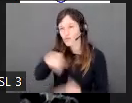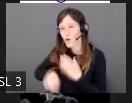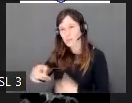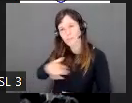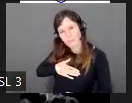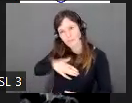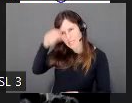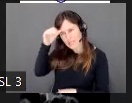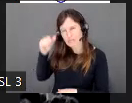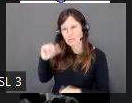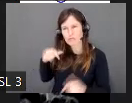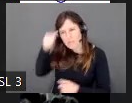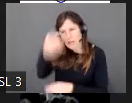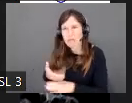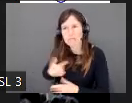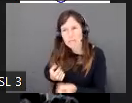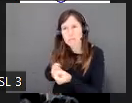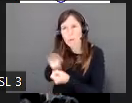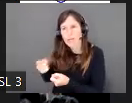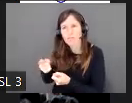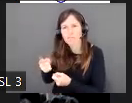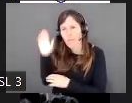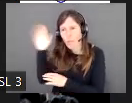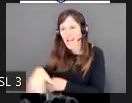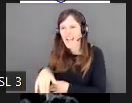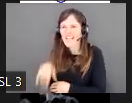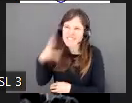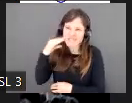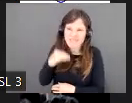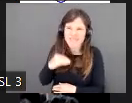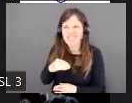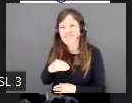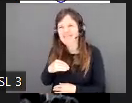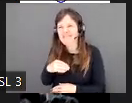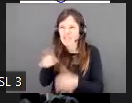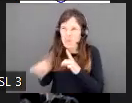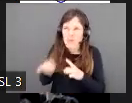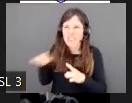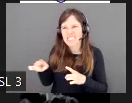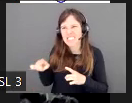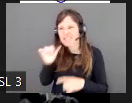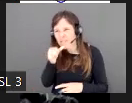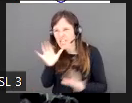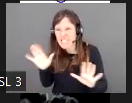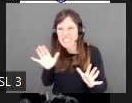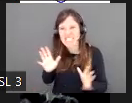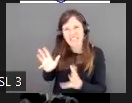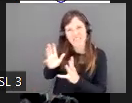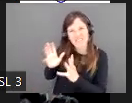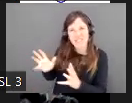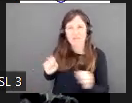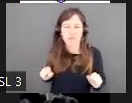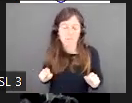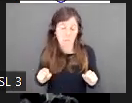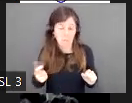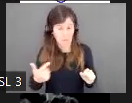through a divorce. Many reasons provided that are insightful, and we have to respect that. This could happen even at a